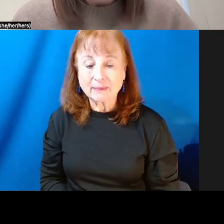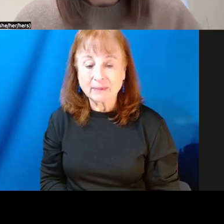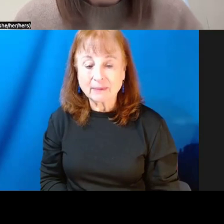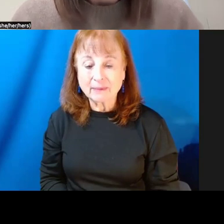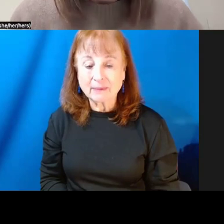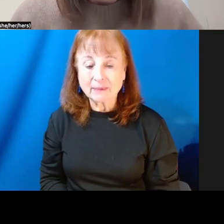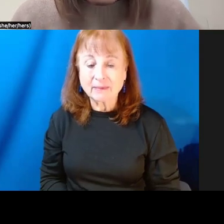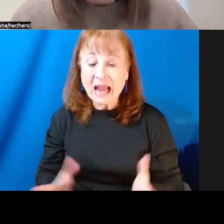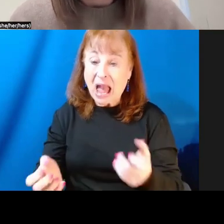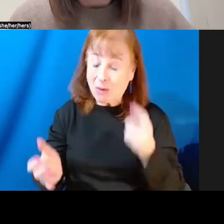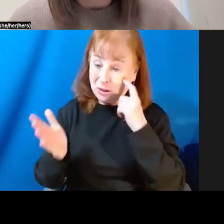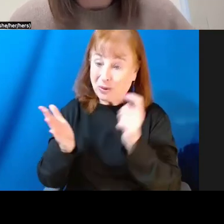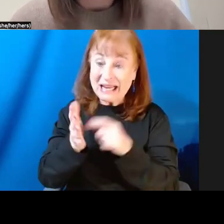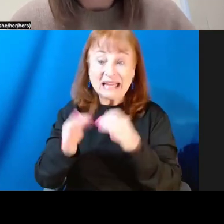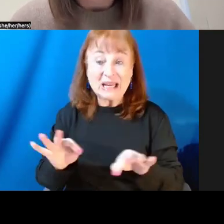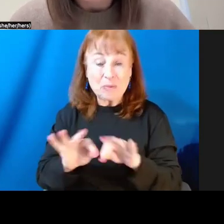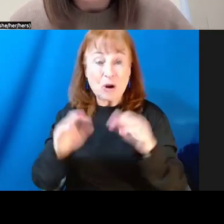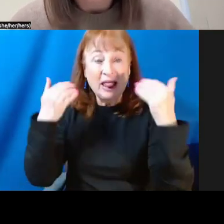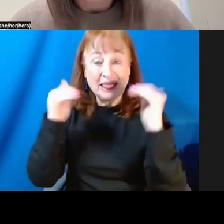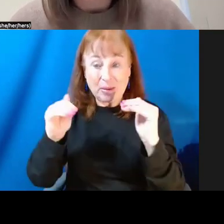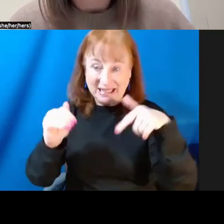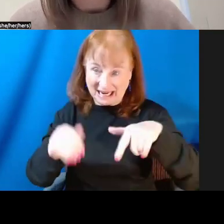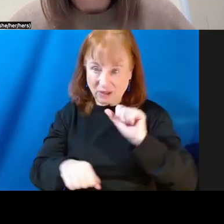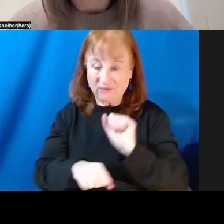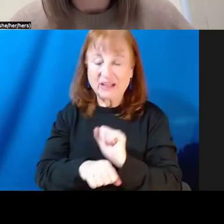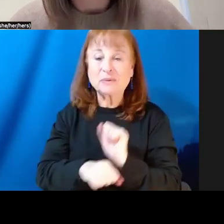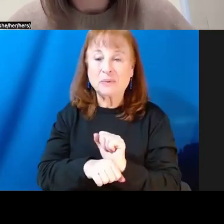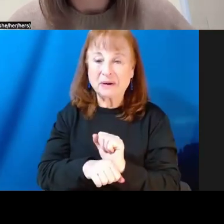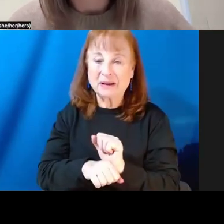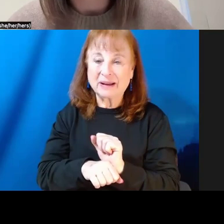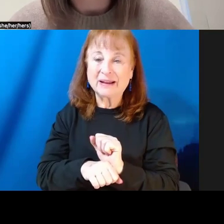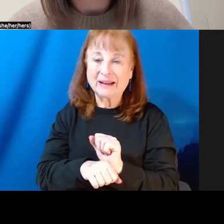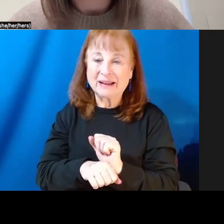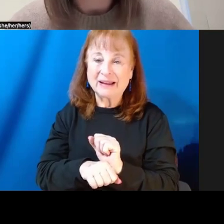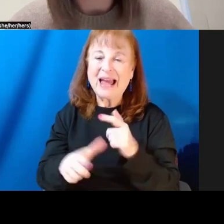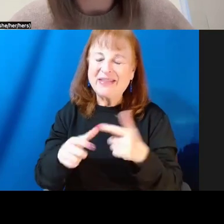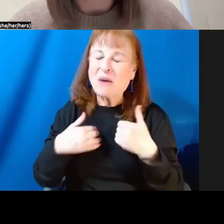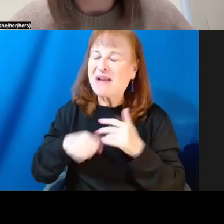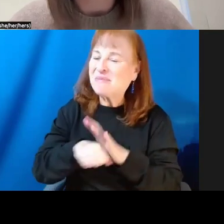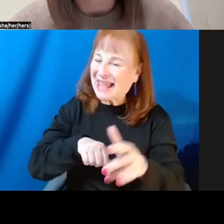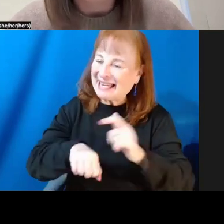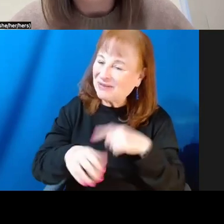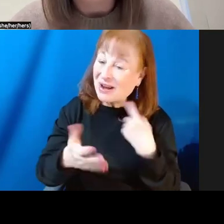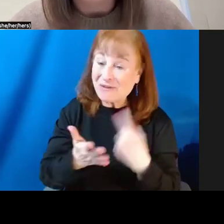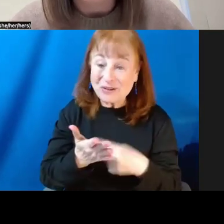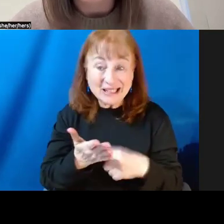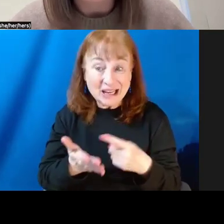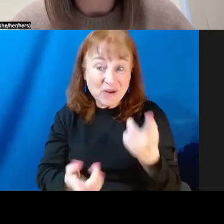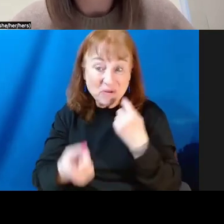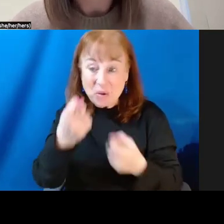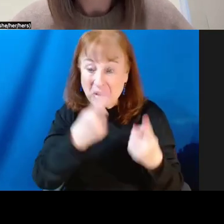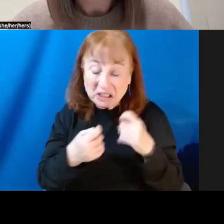I want to acknowledge some important limitations of this work, and then we'll have lots of time for discussion if people have questions or